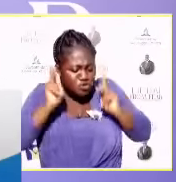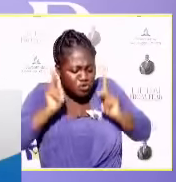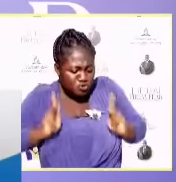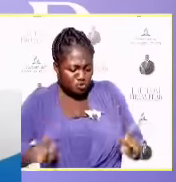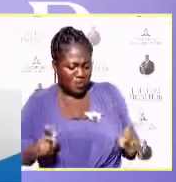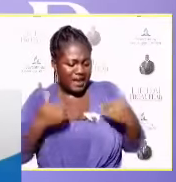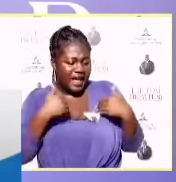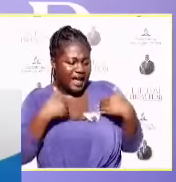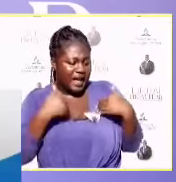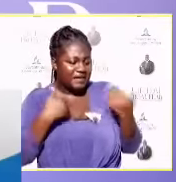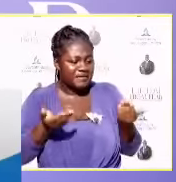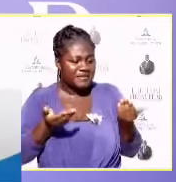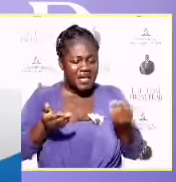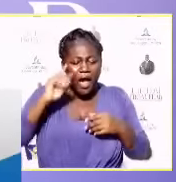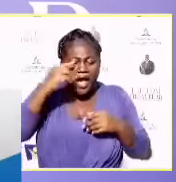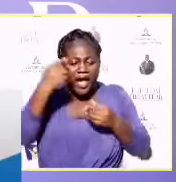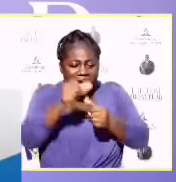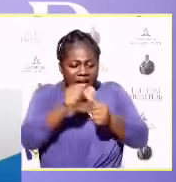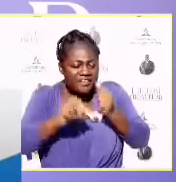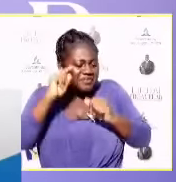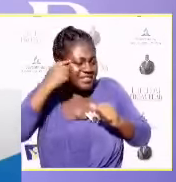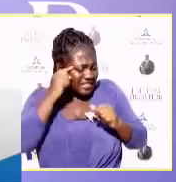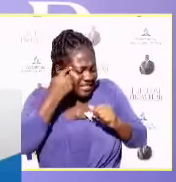imagination of the thoughts of his heart